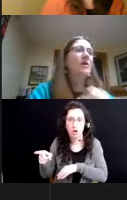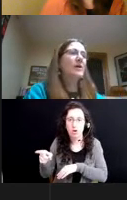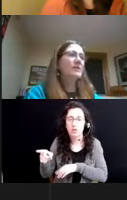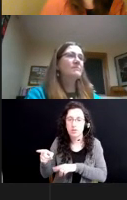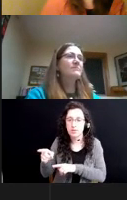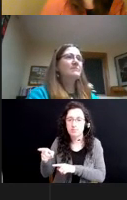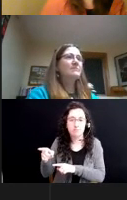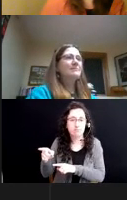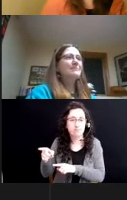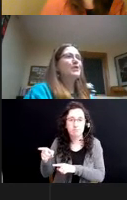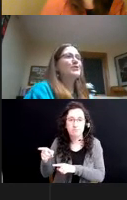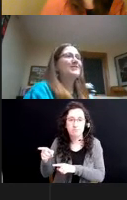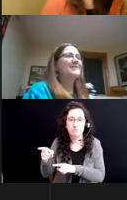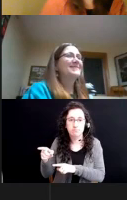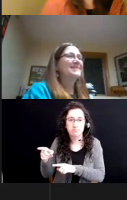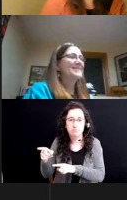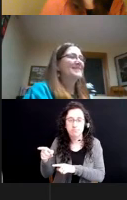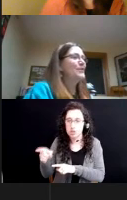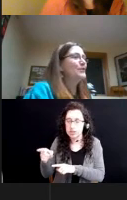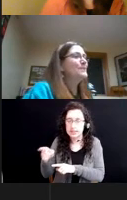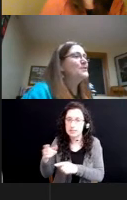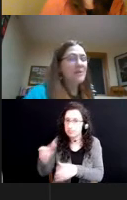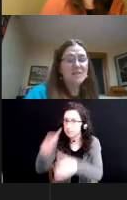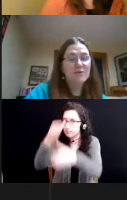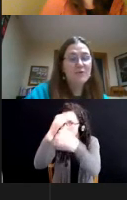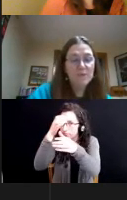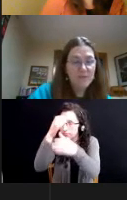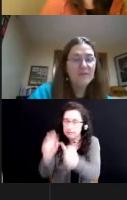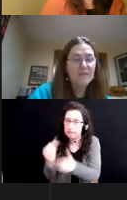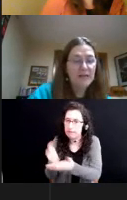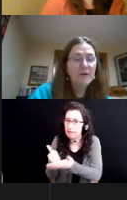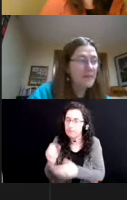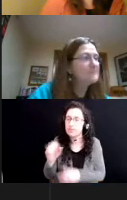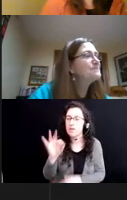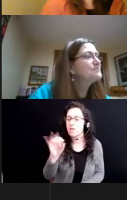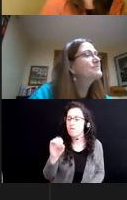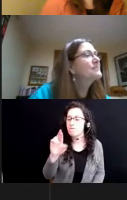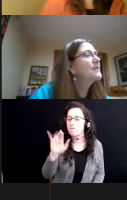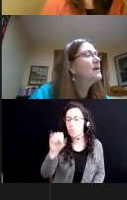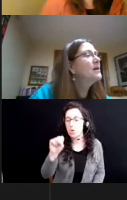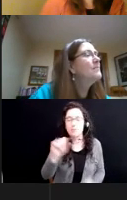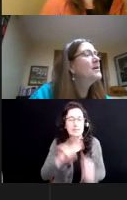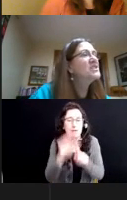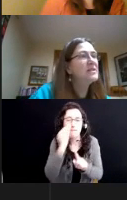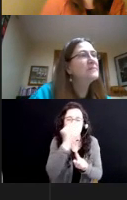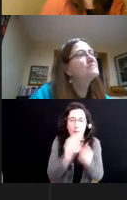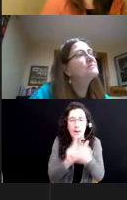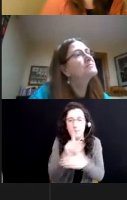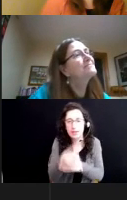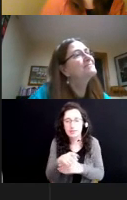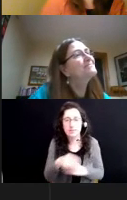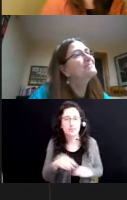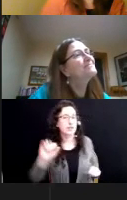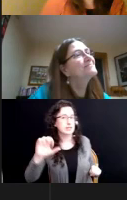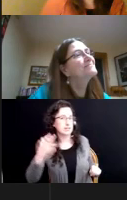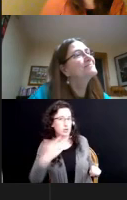You've got a walking treasure in her. So yes, the forbs, the flowering. And she's the one that